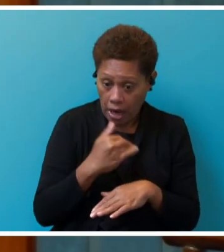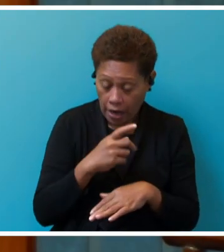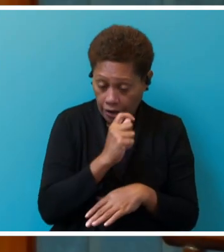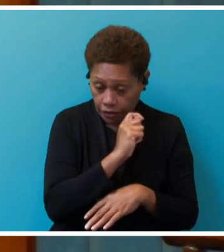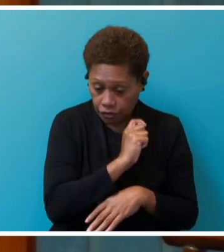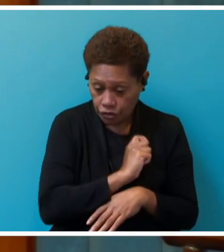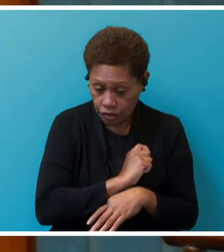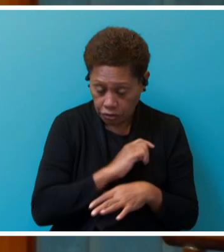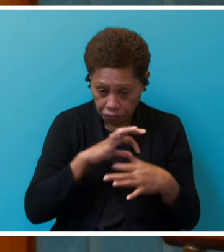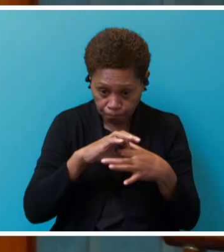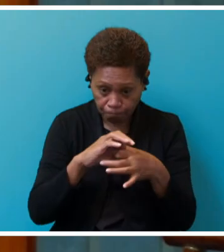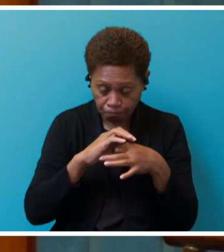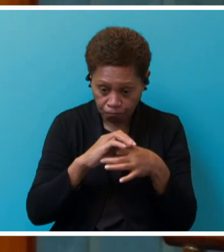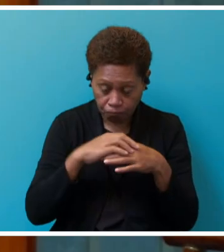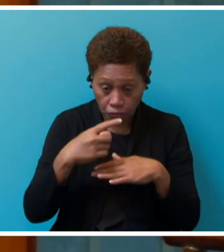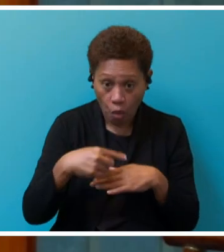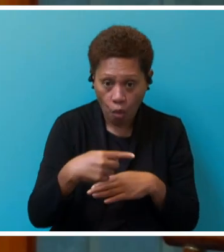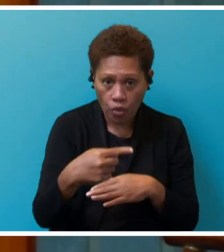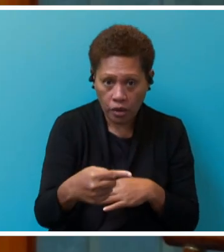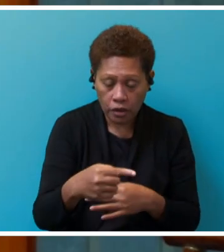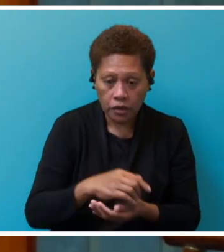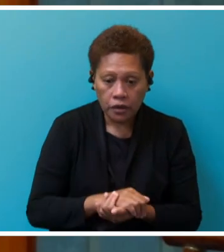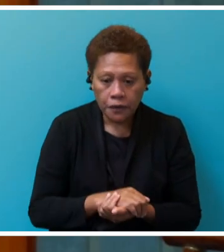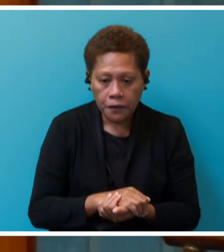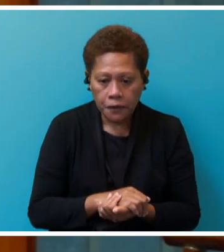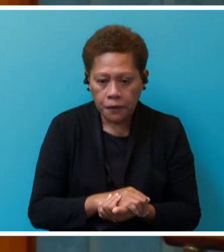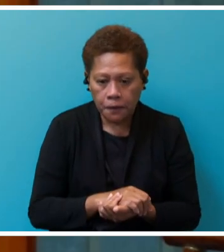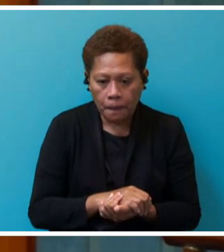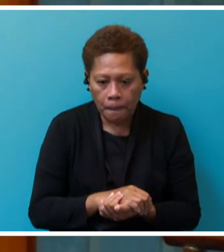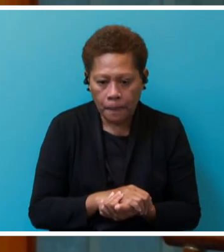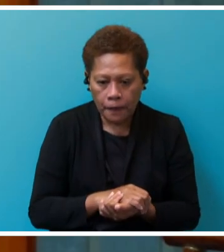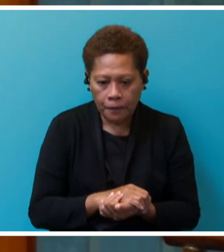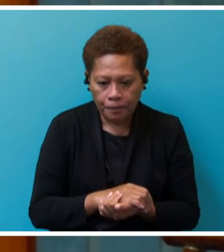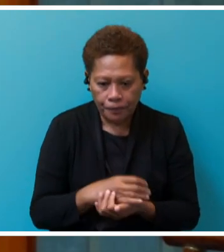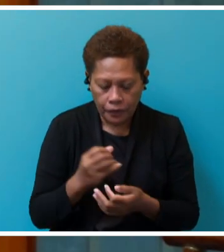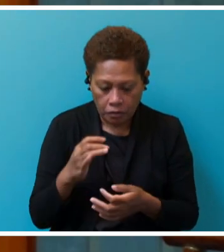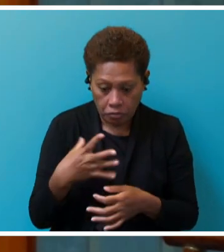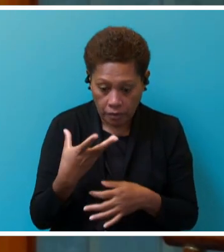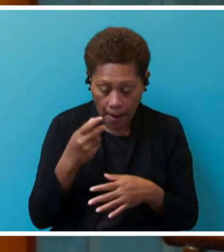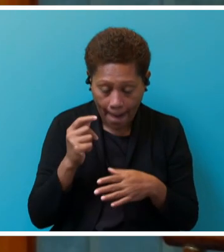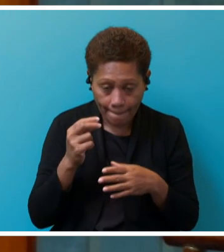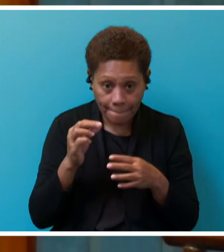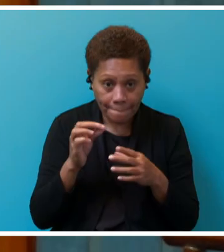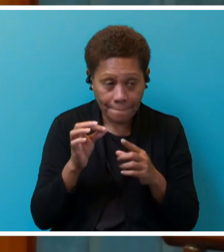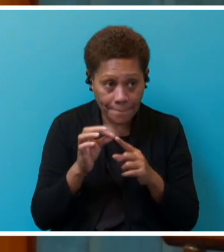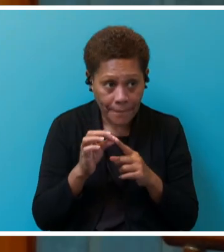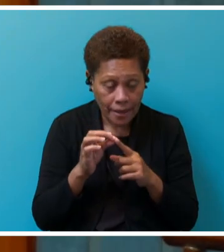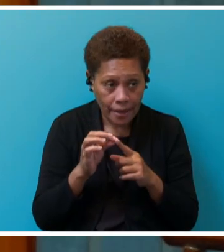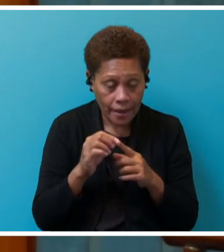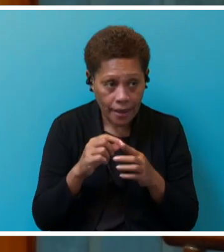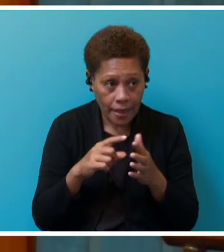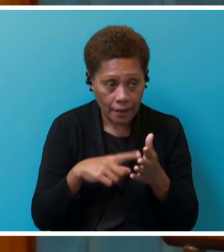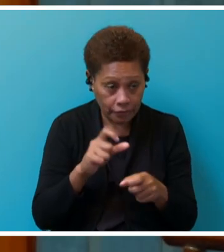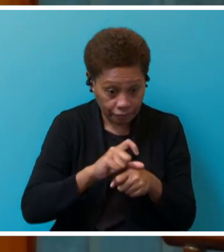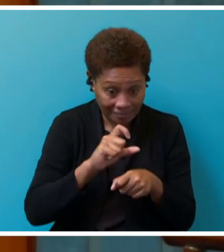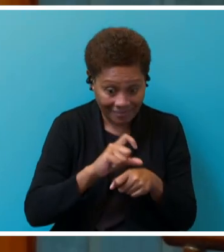and sustainability. Through its subsidiary, Pitia Plantations PLC, the company